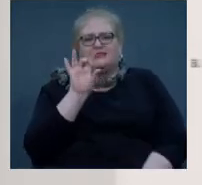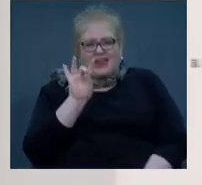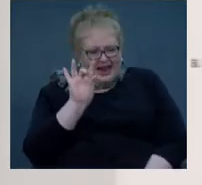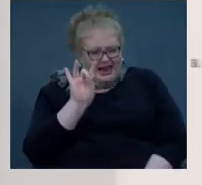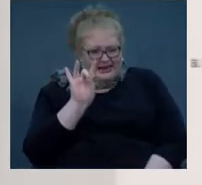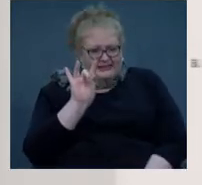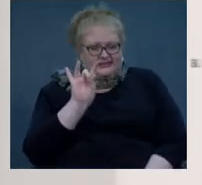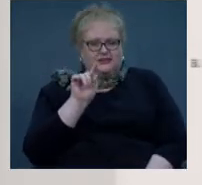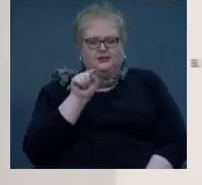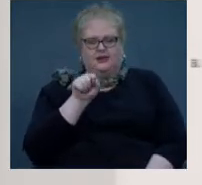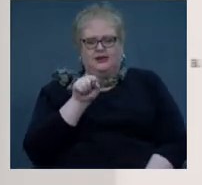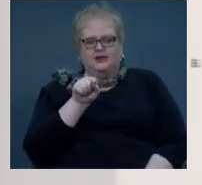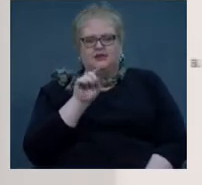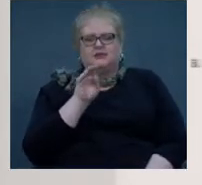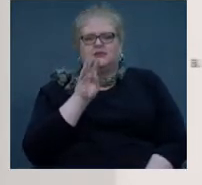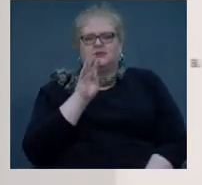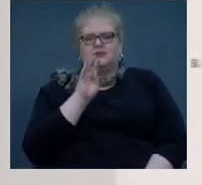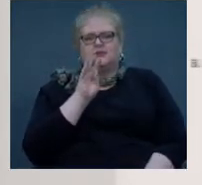it talks about,